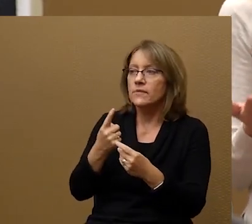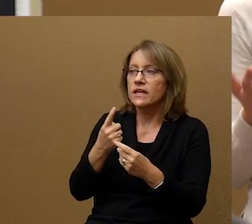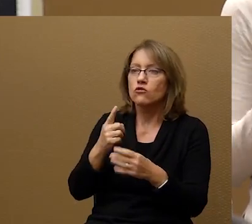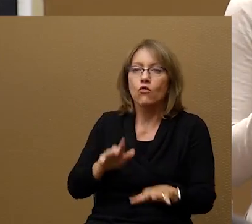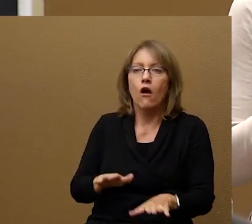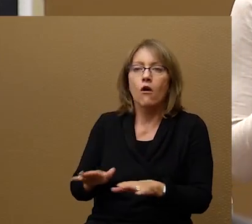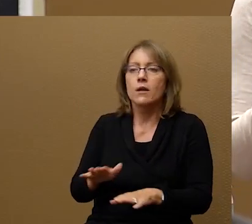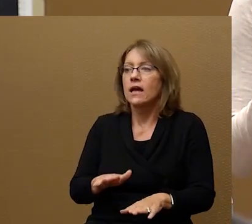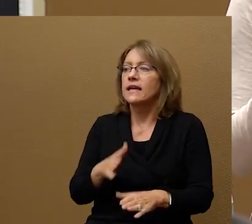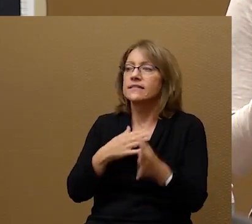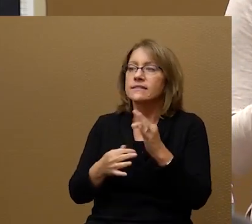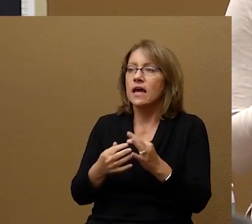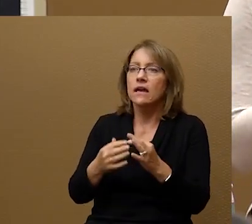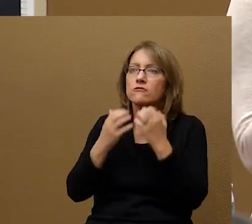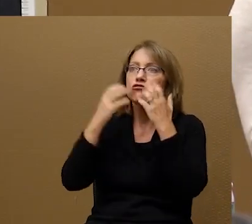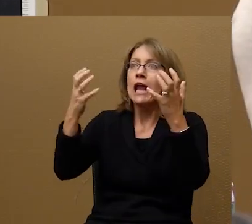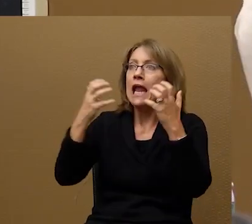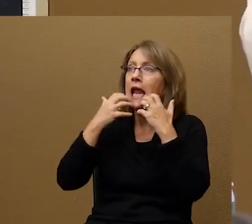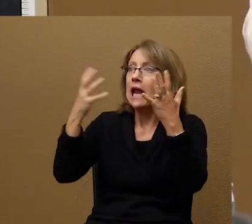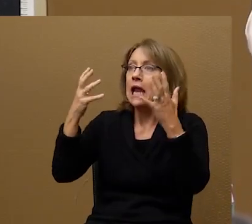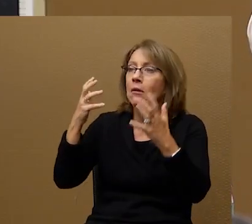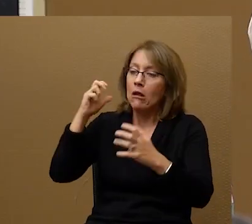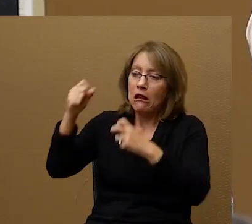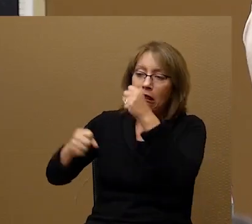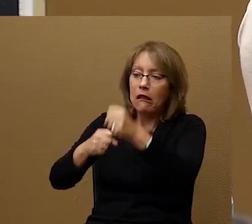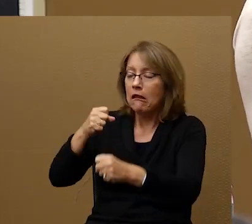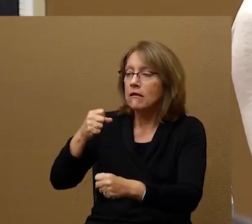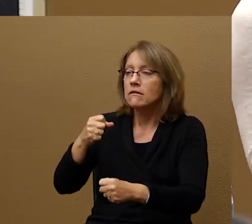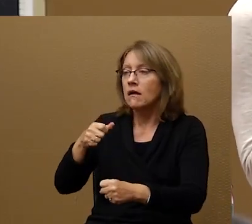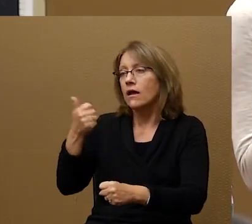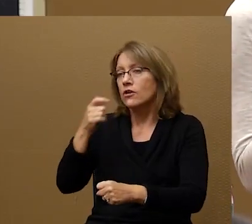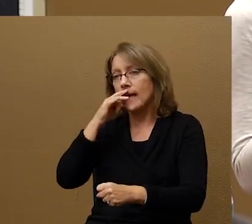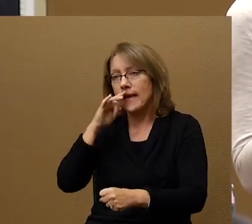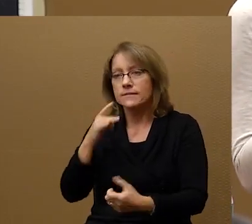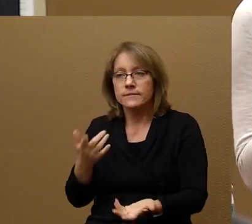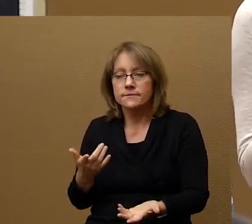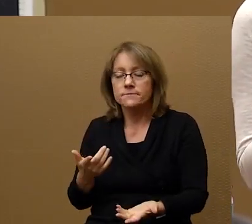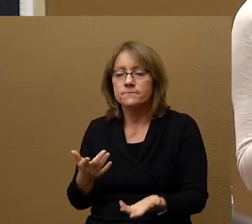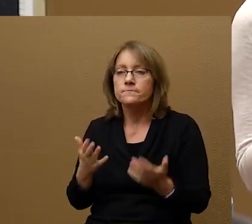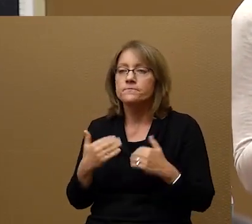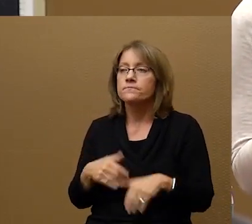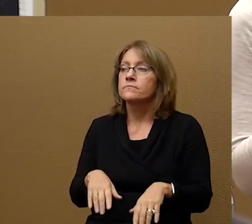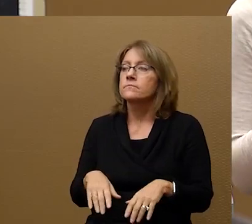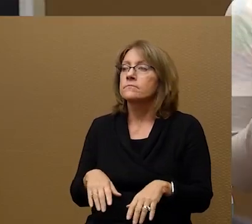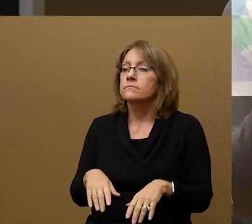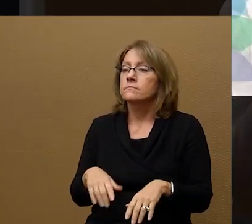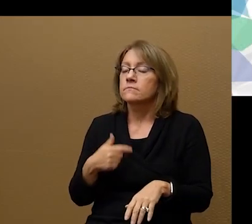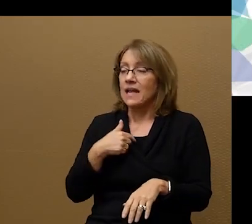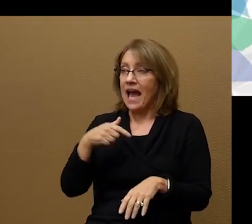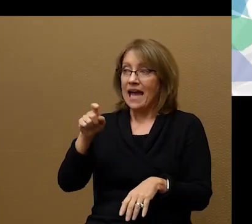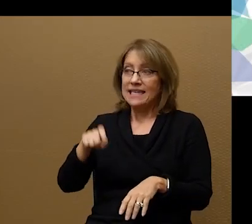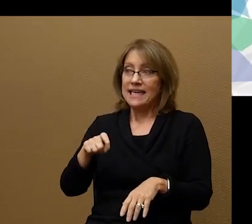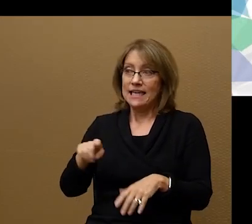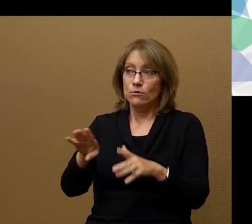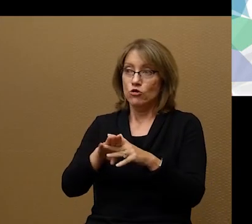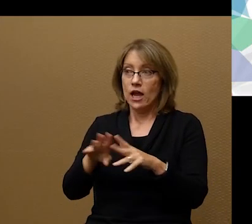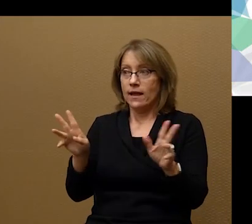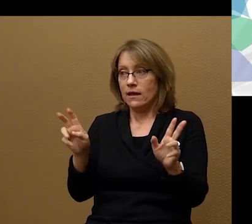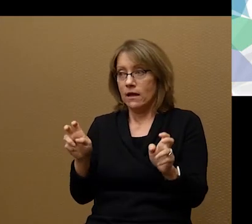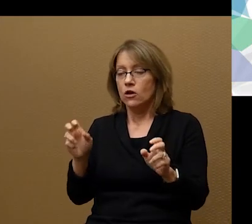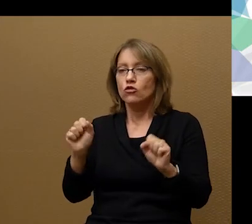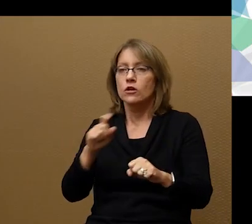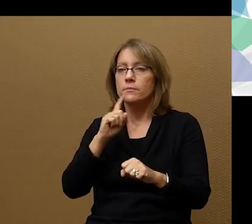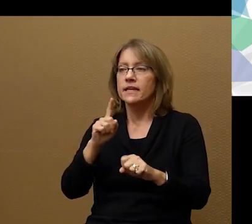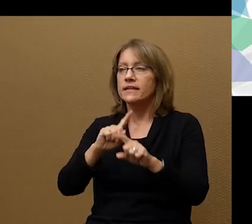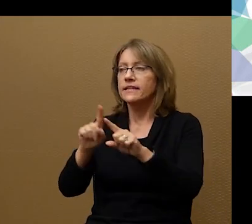or hitting. The I need a break could look in a variety of different ways. It could be